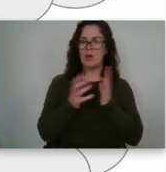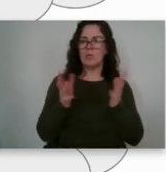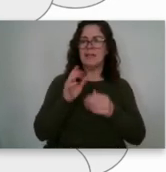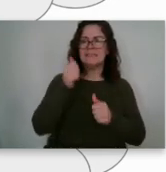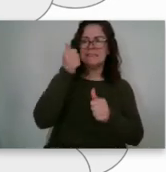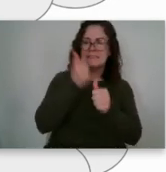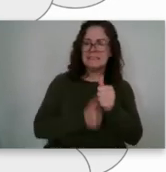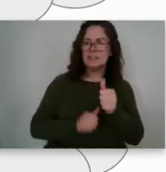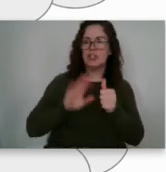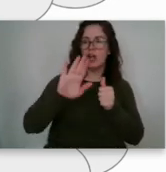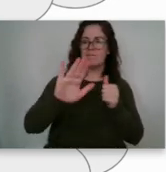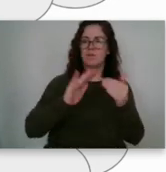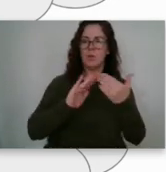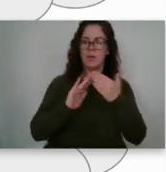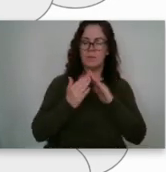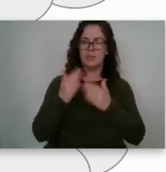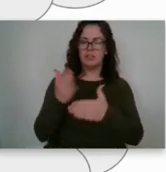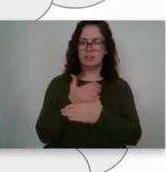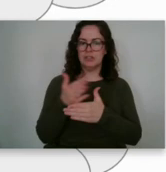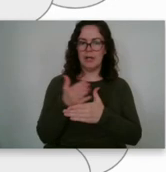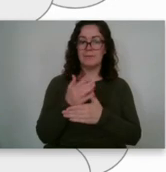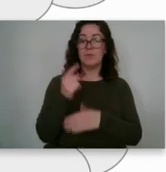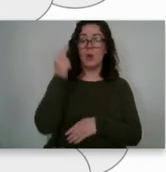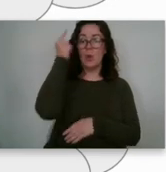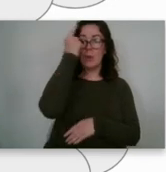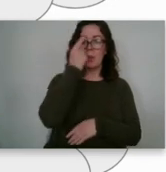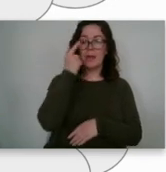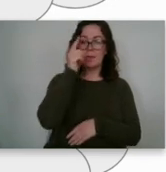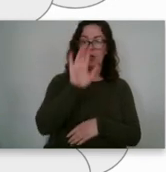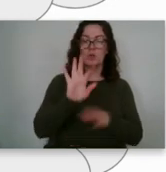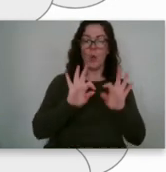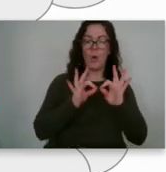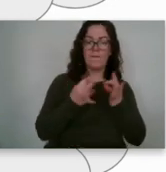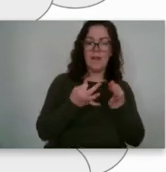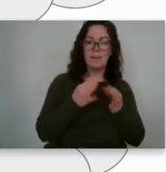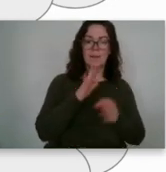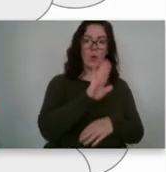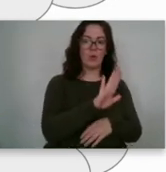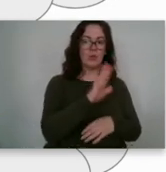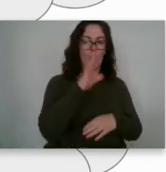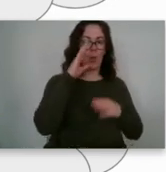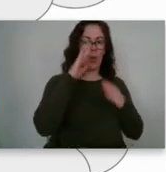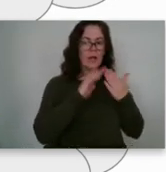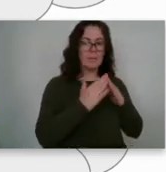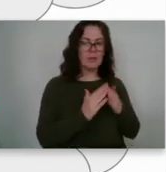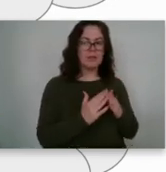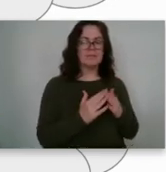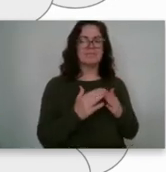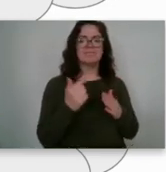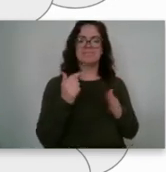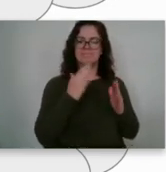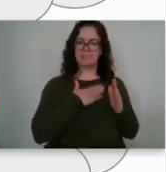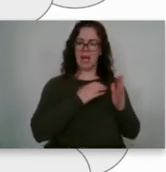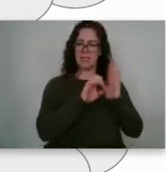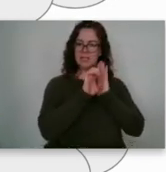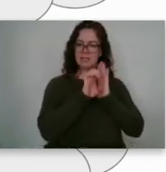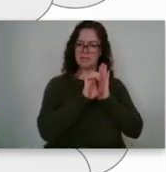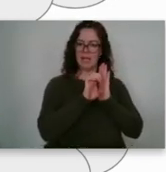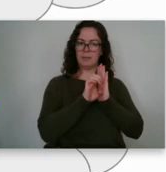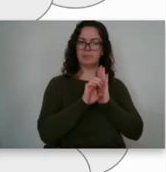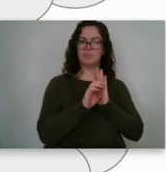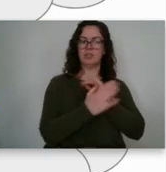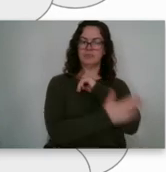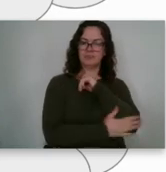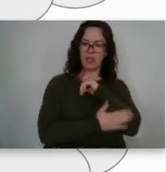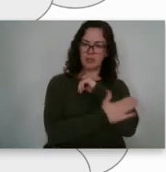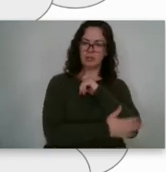think about your family or your community. I gave an example of our country, the United States of America.